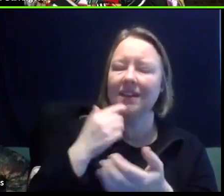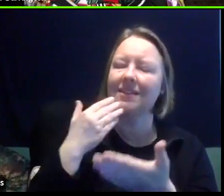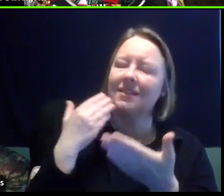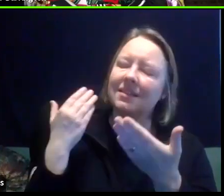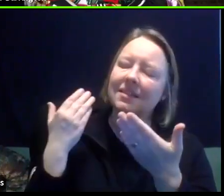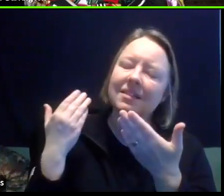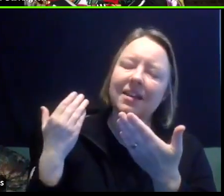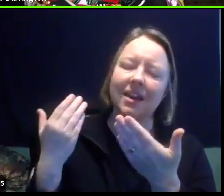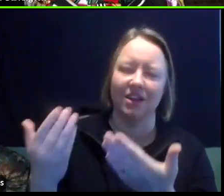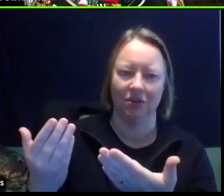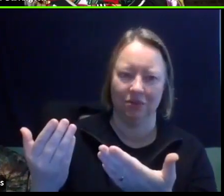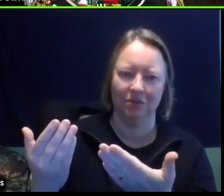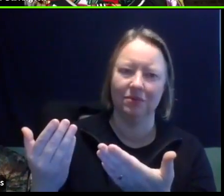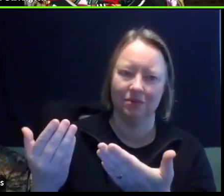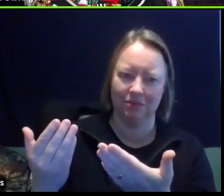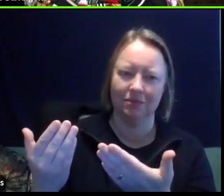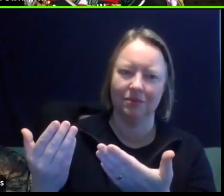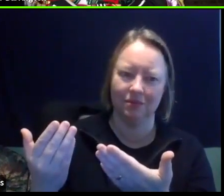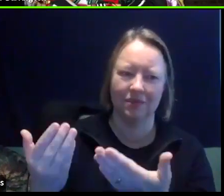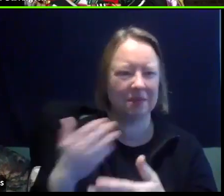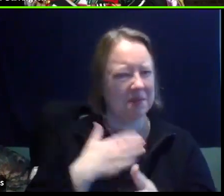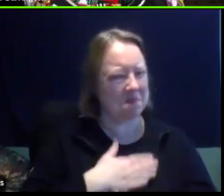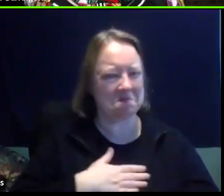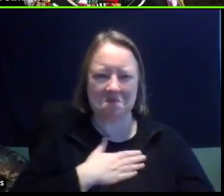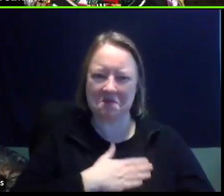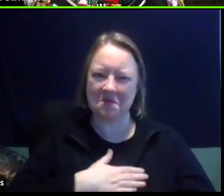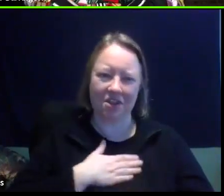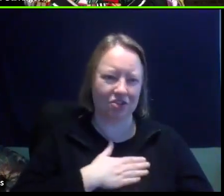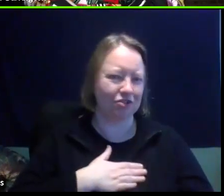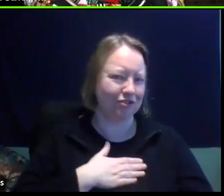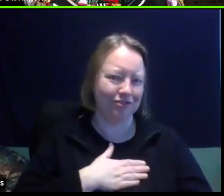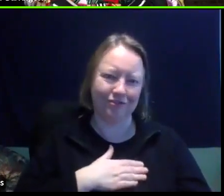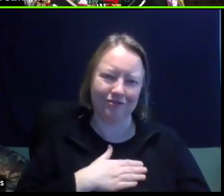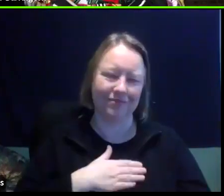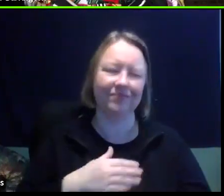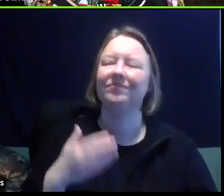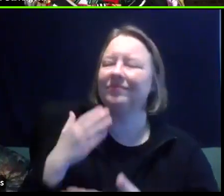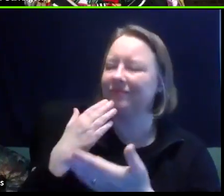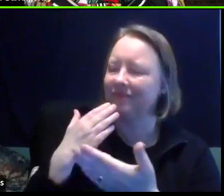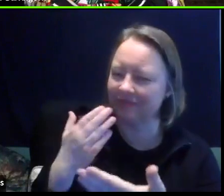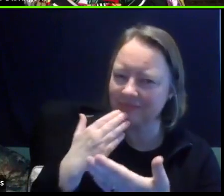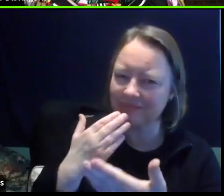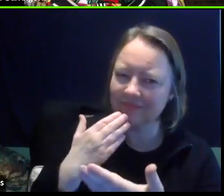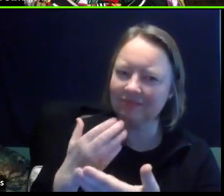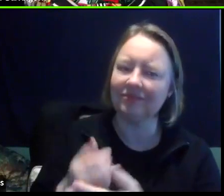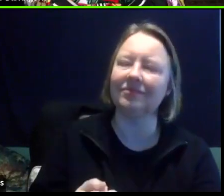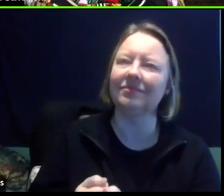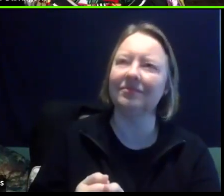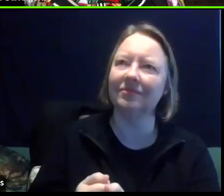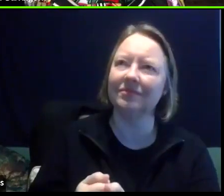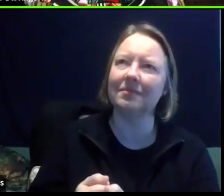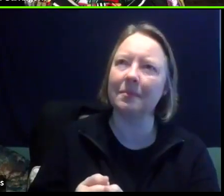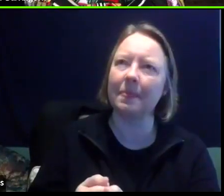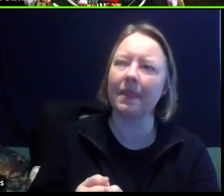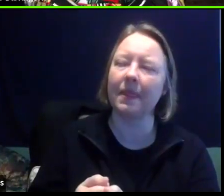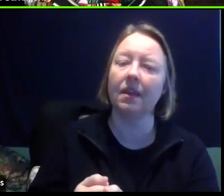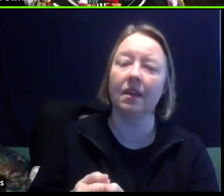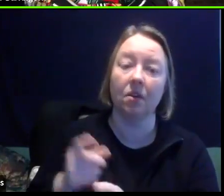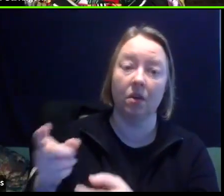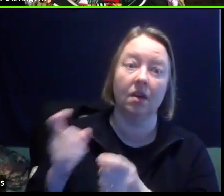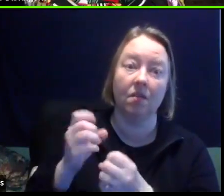you. We want to say thank you. My pleasure, privilege. Thank you. We were given a